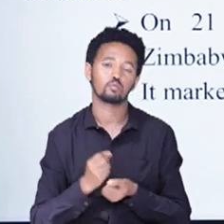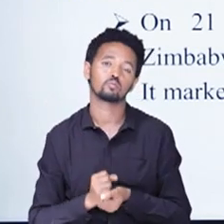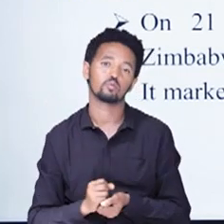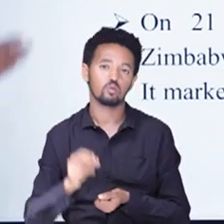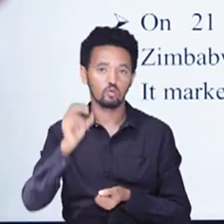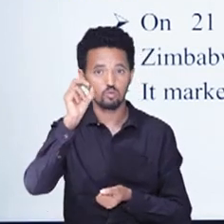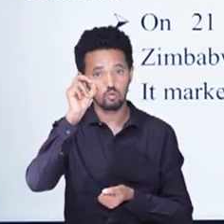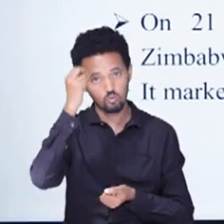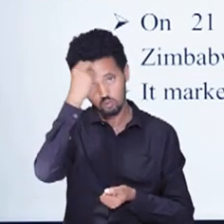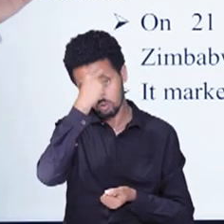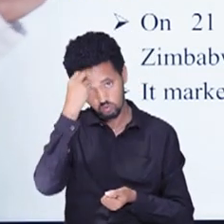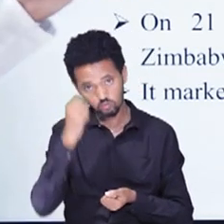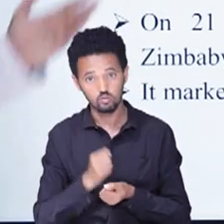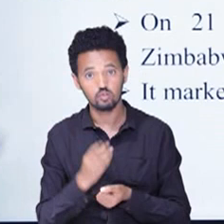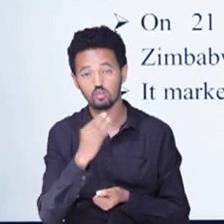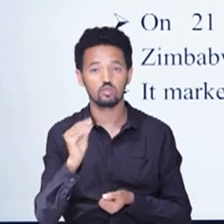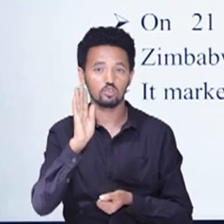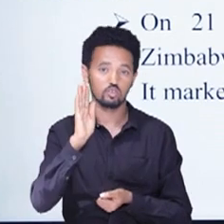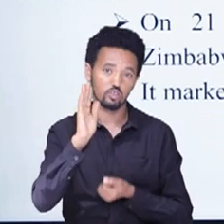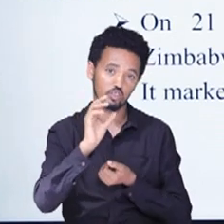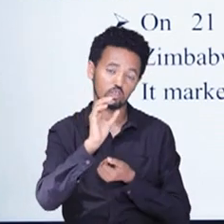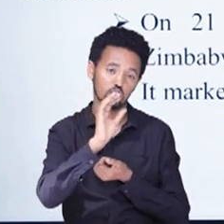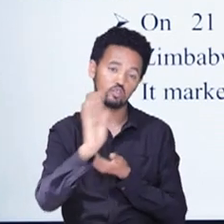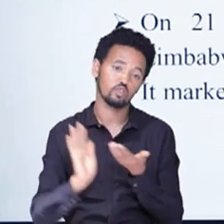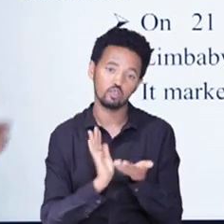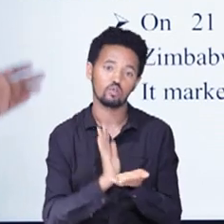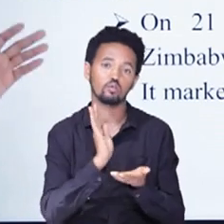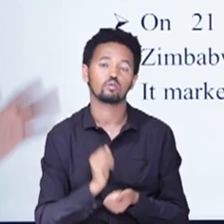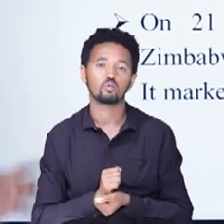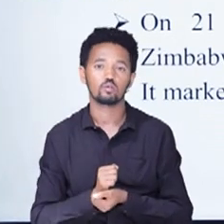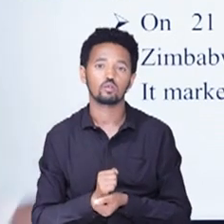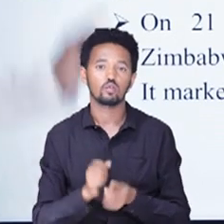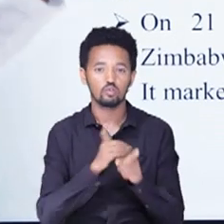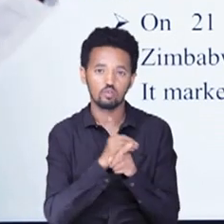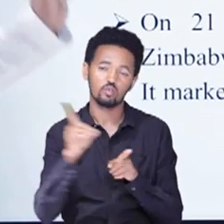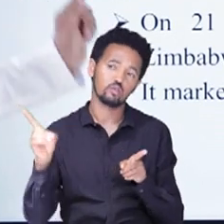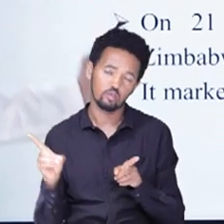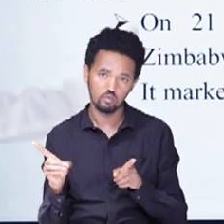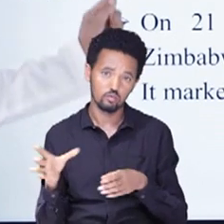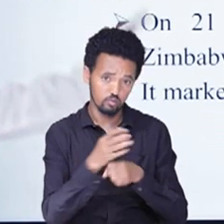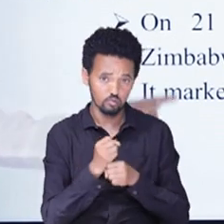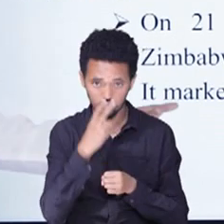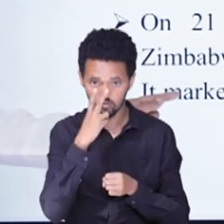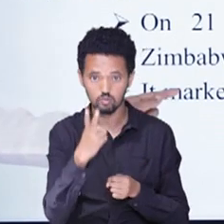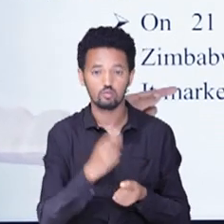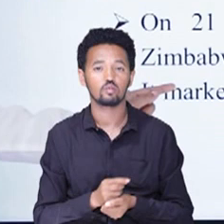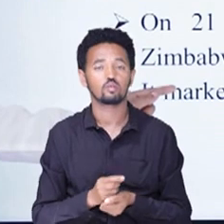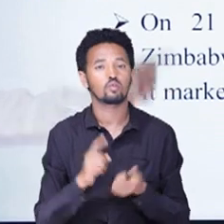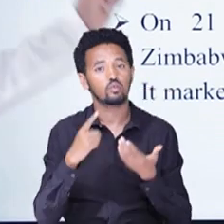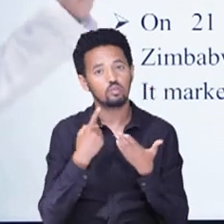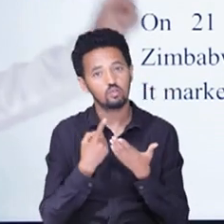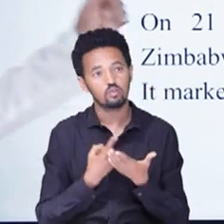and Shoa, and moved to Addis Ababa in the northern and western direction. On May 21,